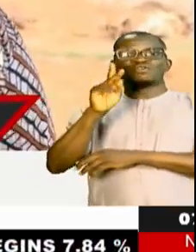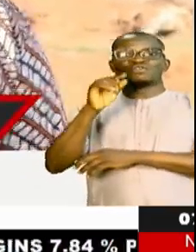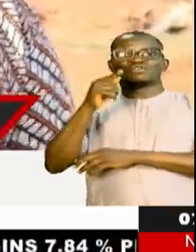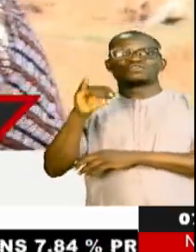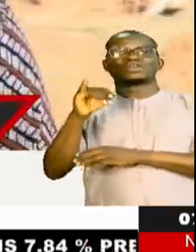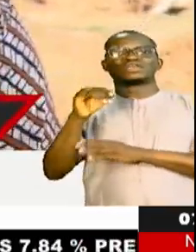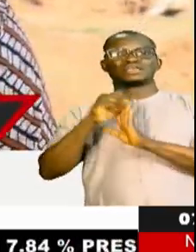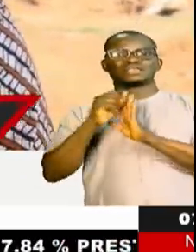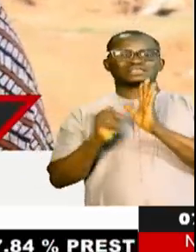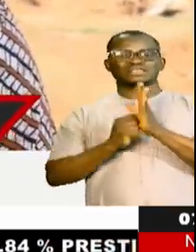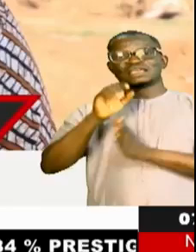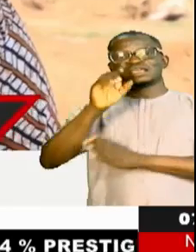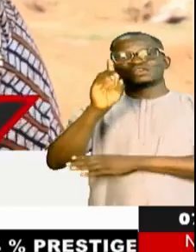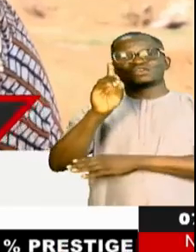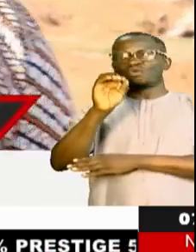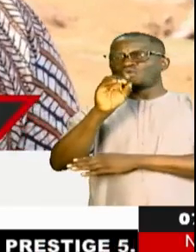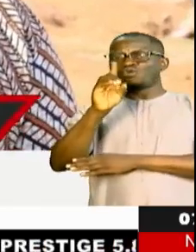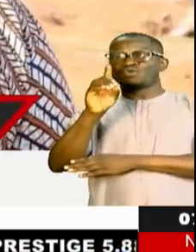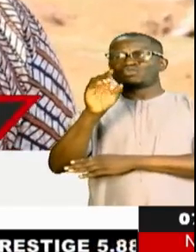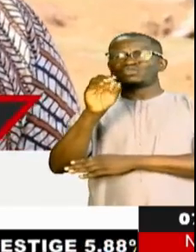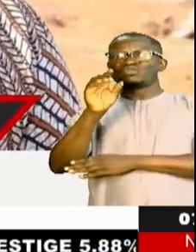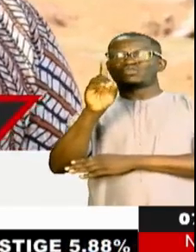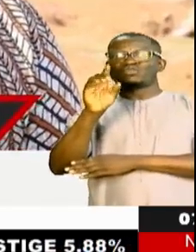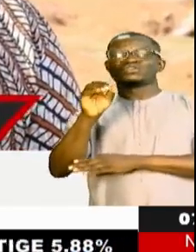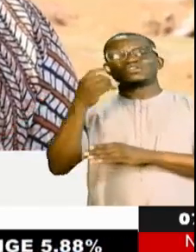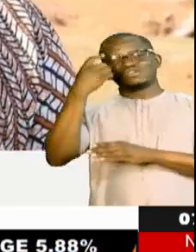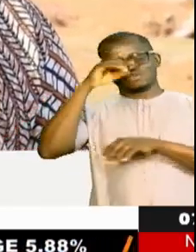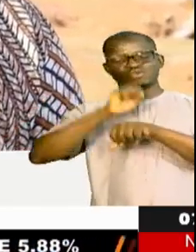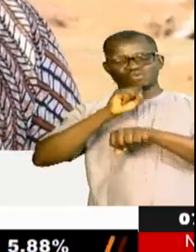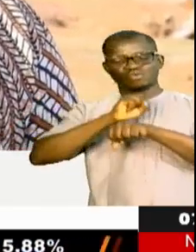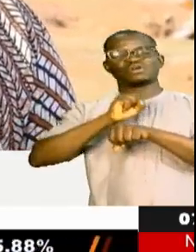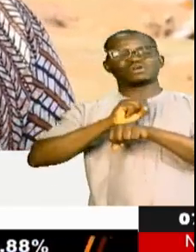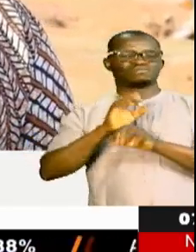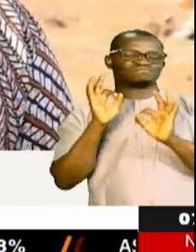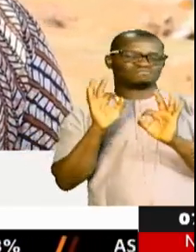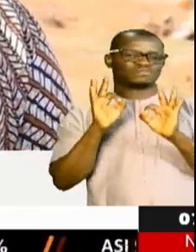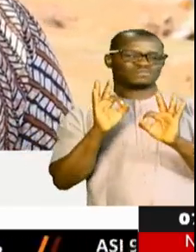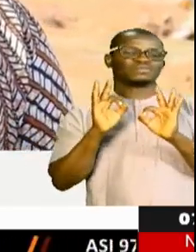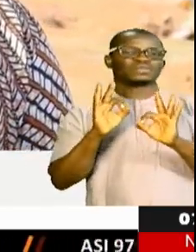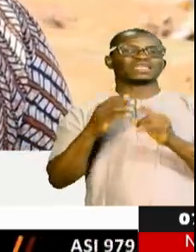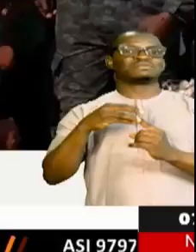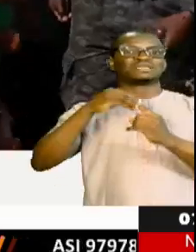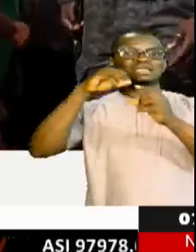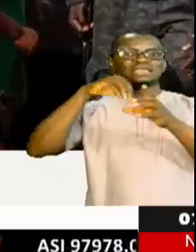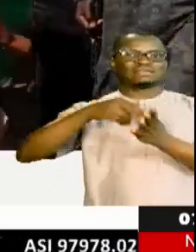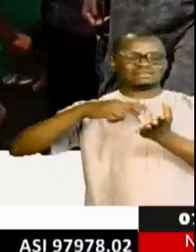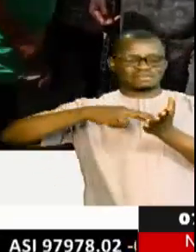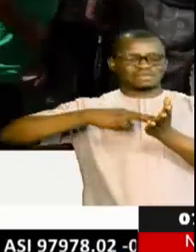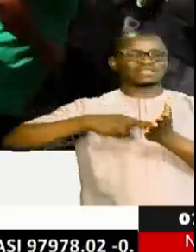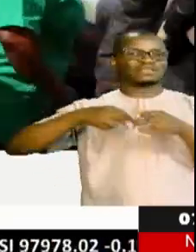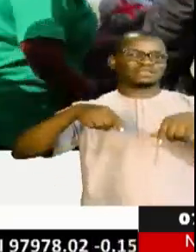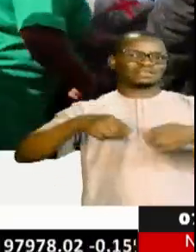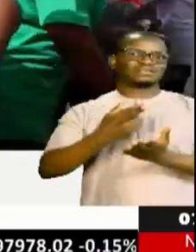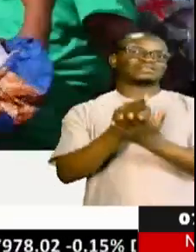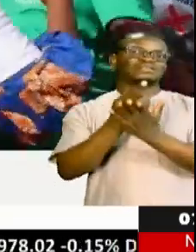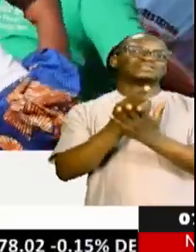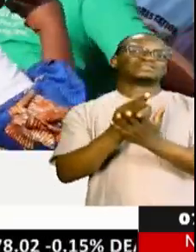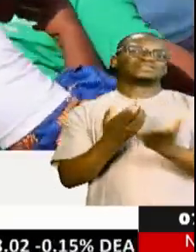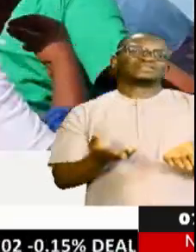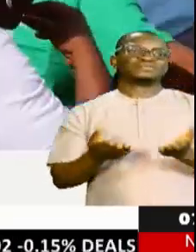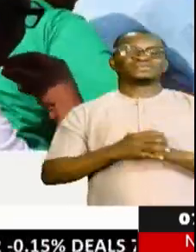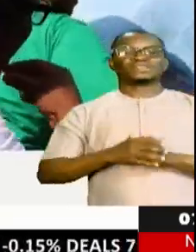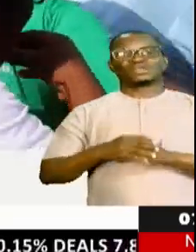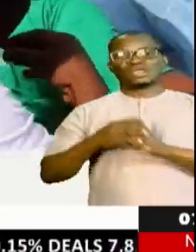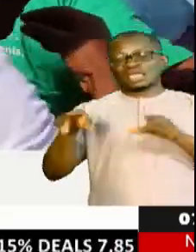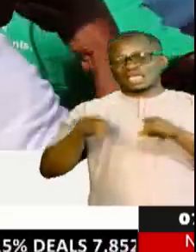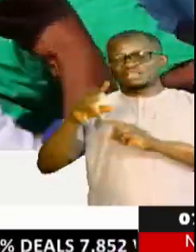Usman Ahmed Ododo, for the good work he's doing, especially the gully rehabilitation. Acrisol and World